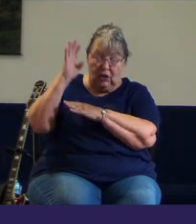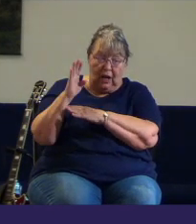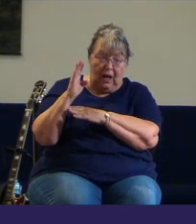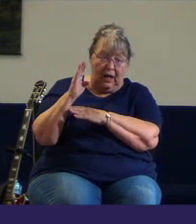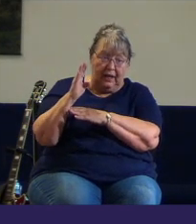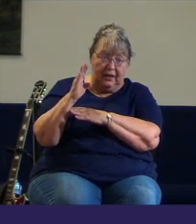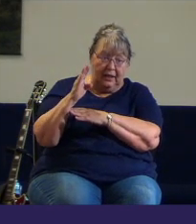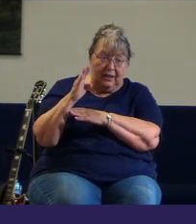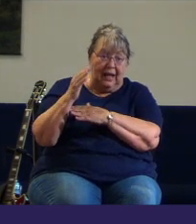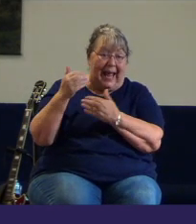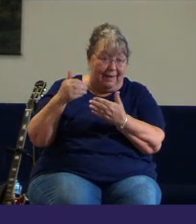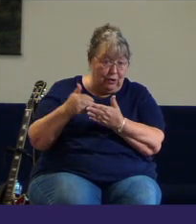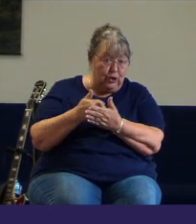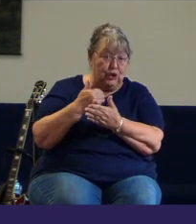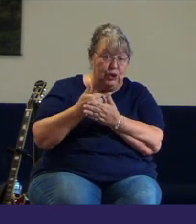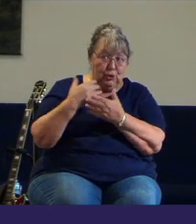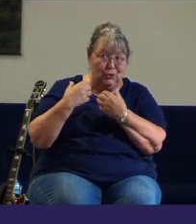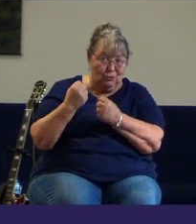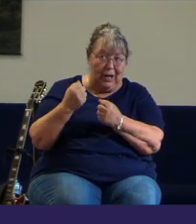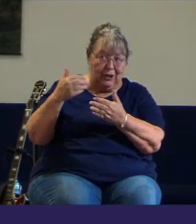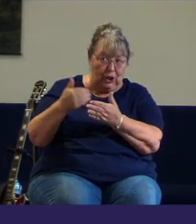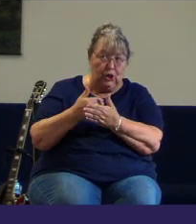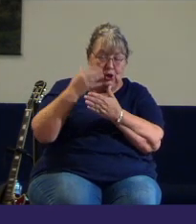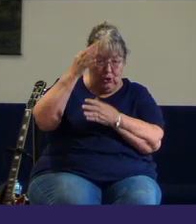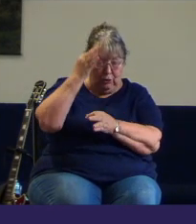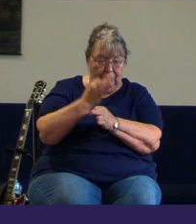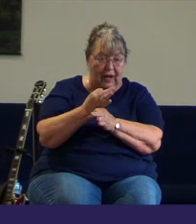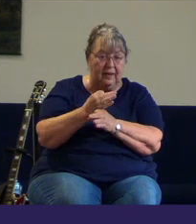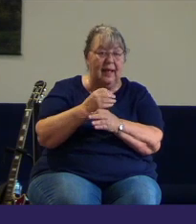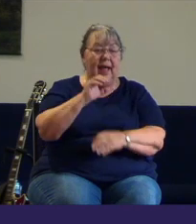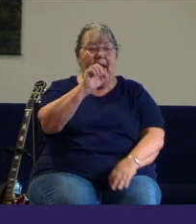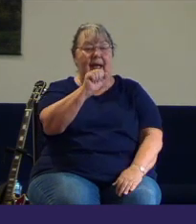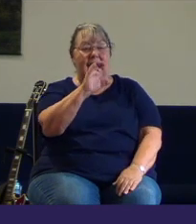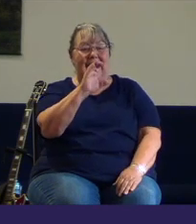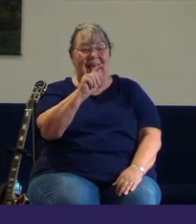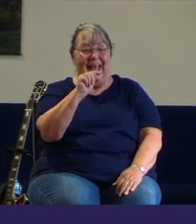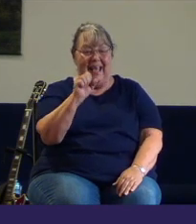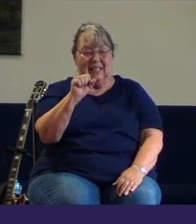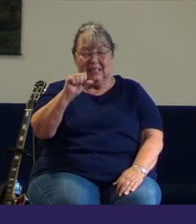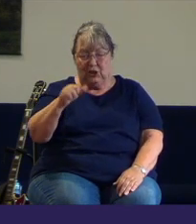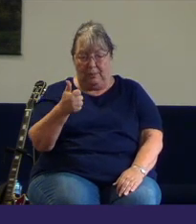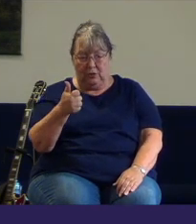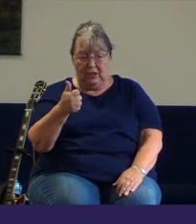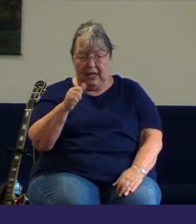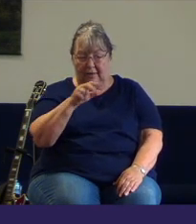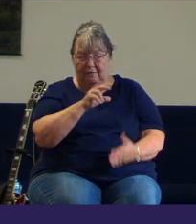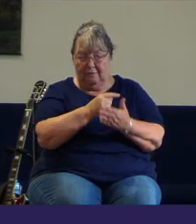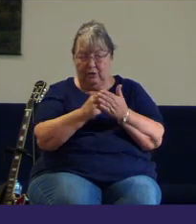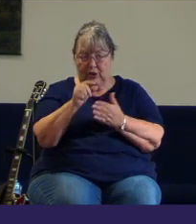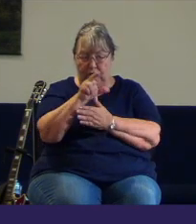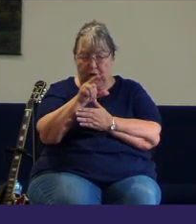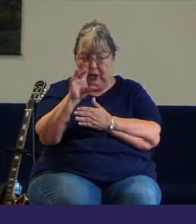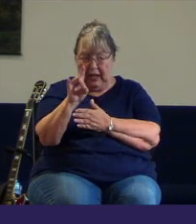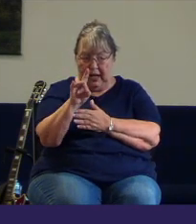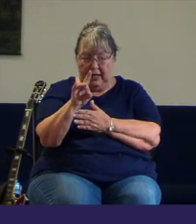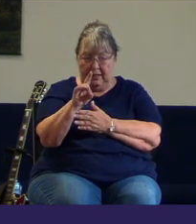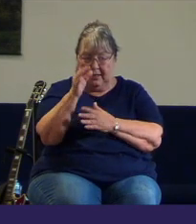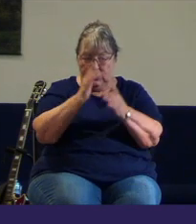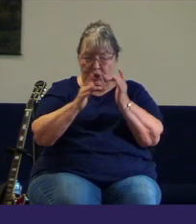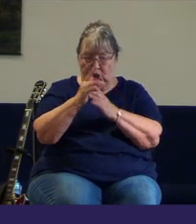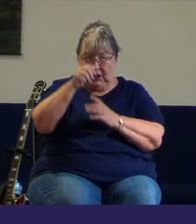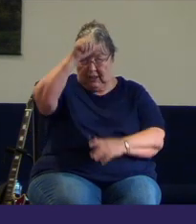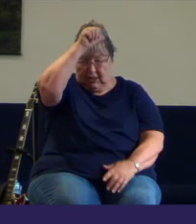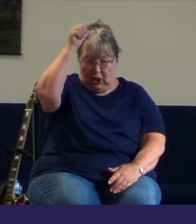faith. Remember, he's an example to us. In fact, in Acts 10:38, it says that Jesus was anointed by the Holy